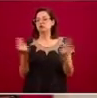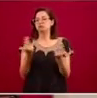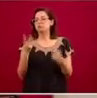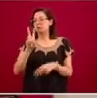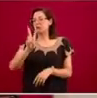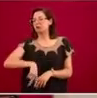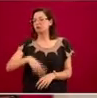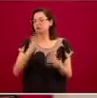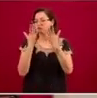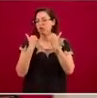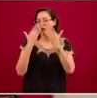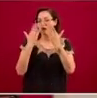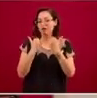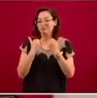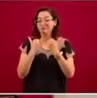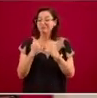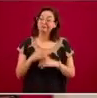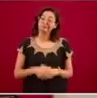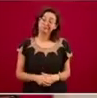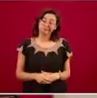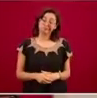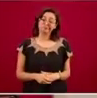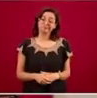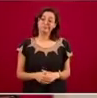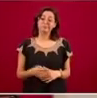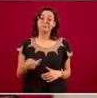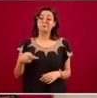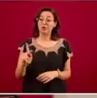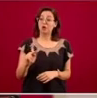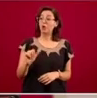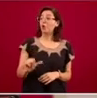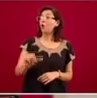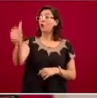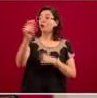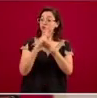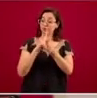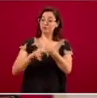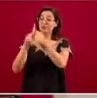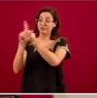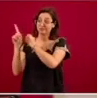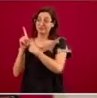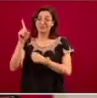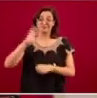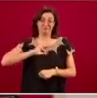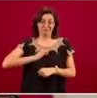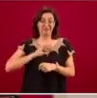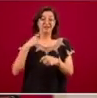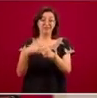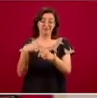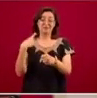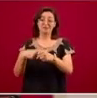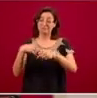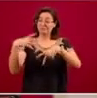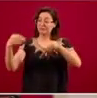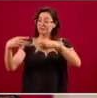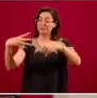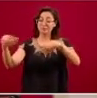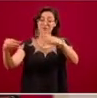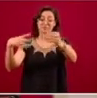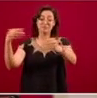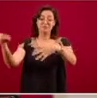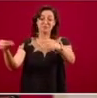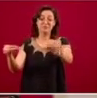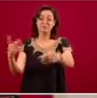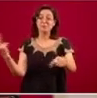maybe you think this is something that does not correspond with reality. The experience that has been lived by